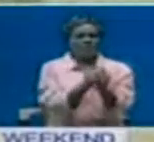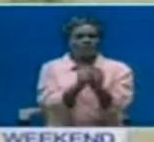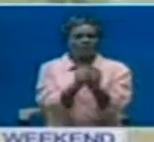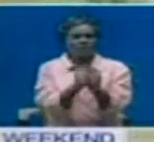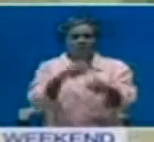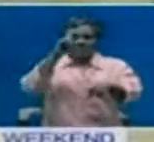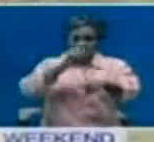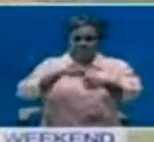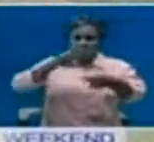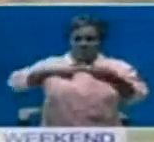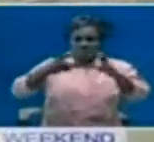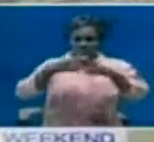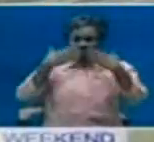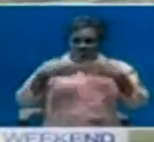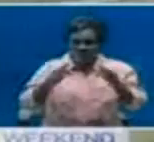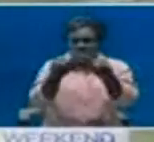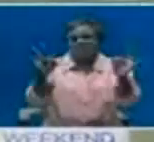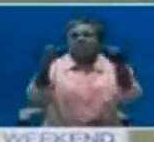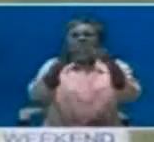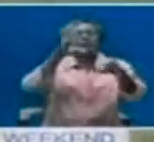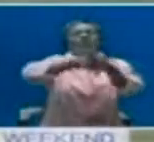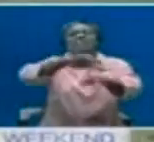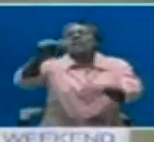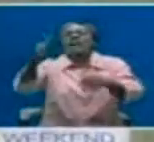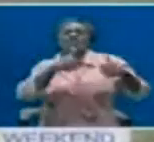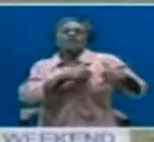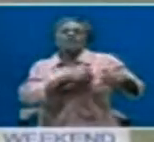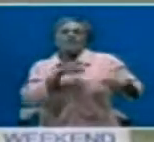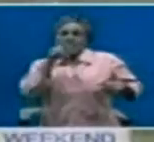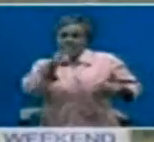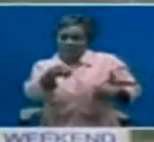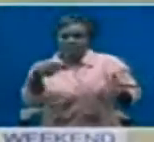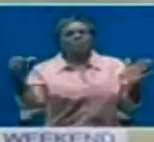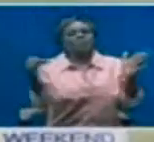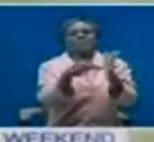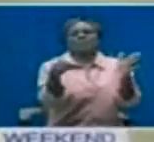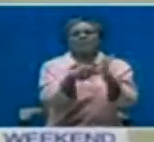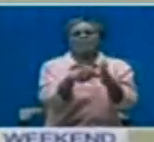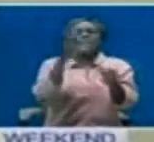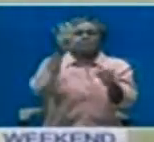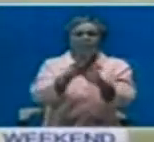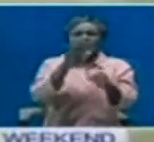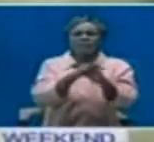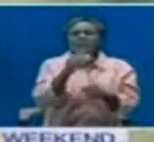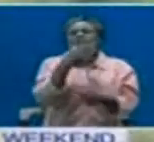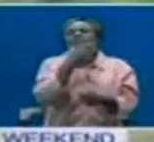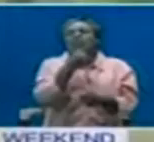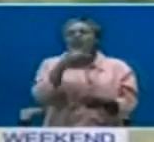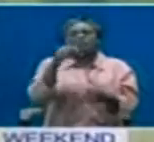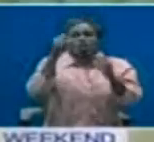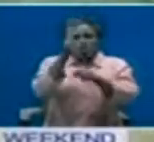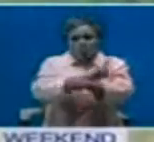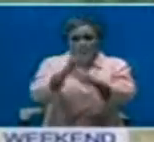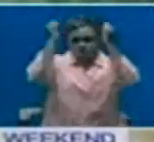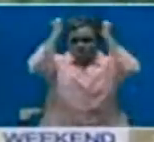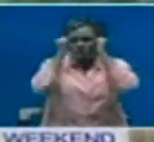When the relationship is over, they are both free to find new lovers, and that's where the problem lies. Many morans will not use condoms, and because